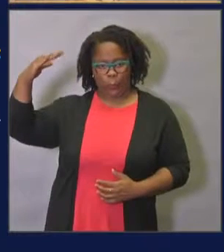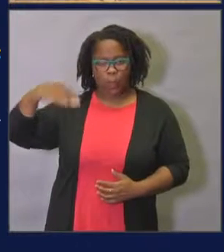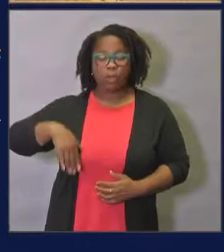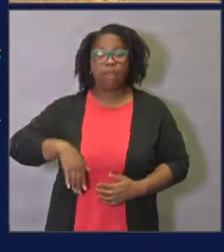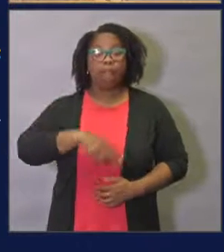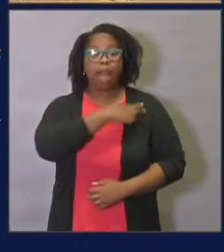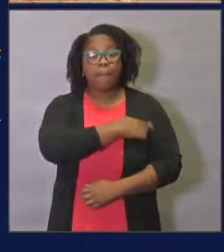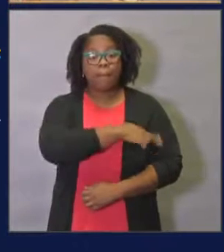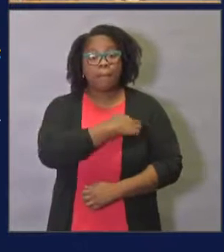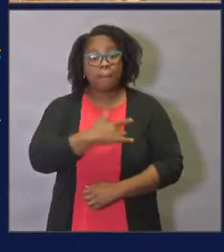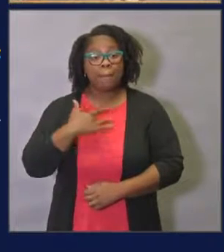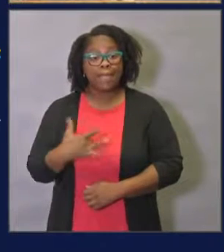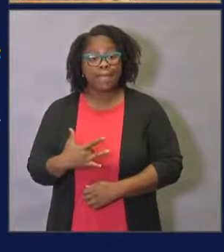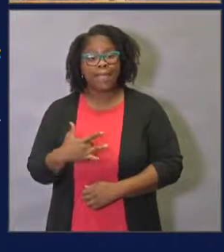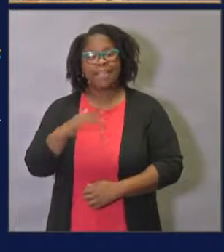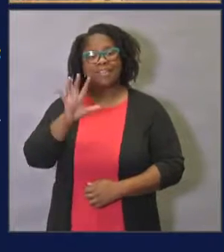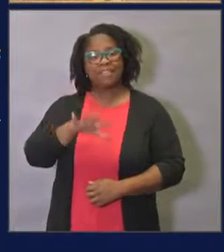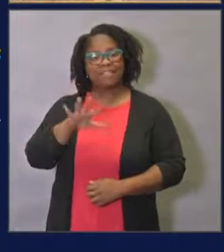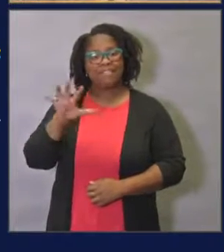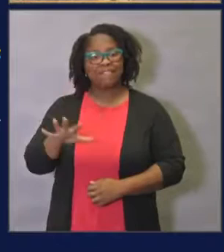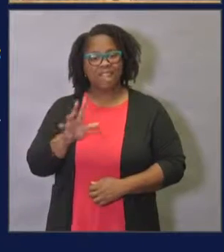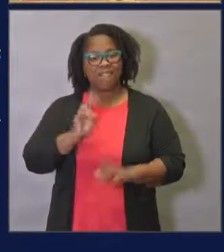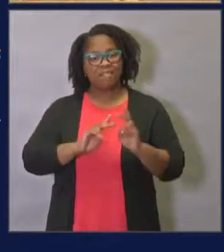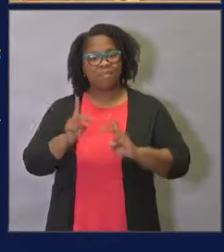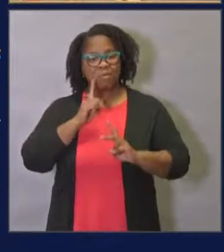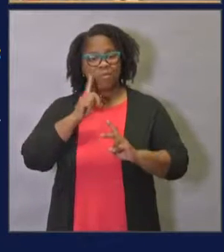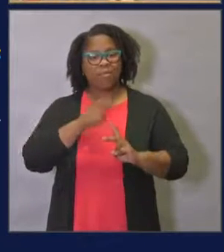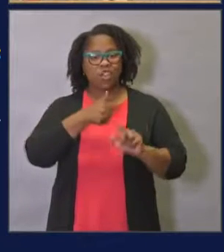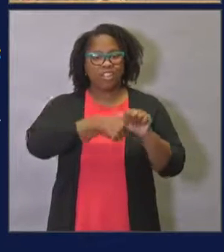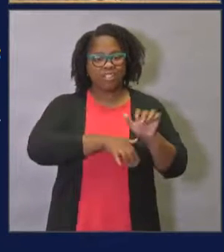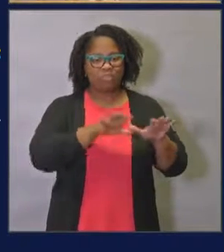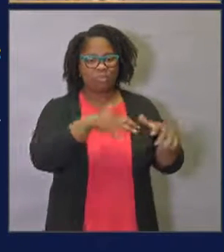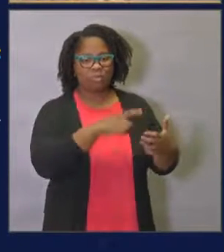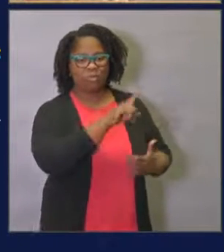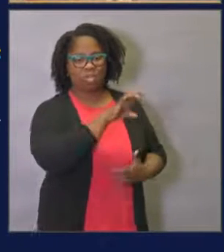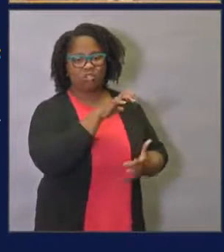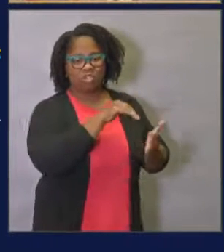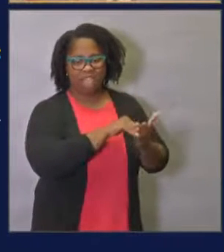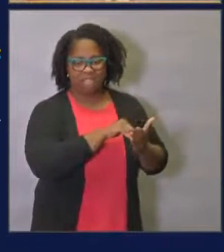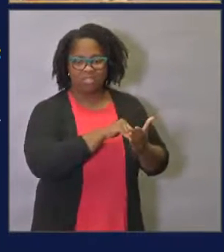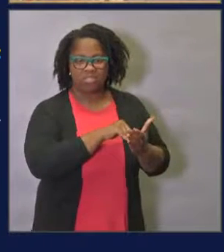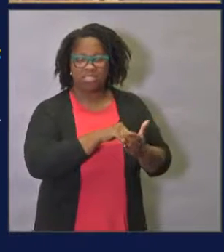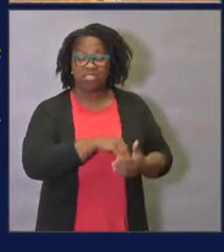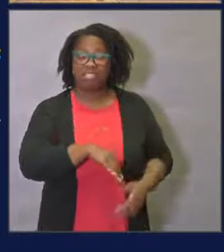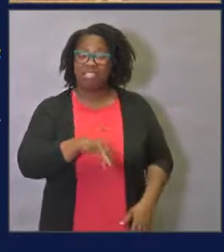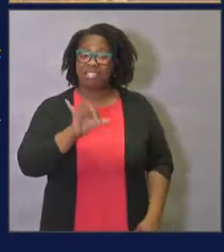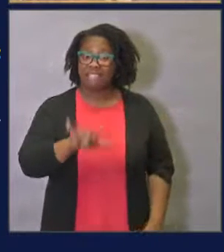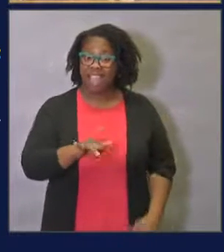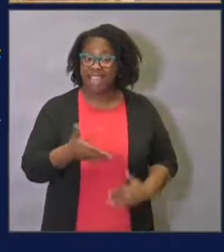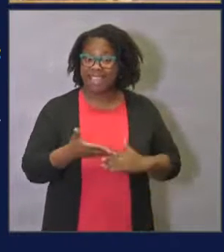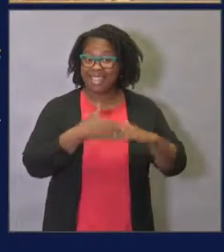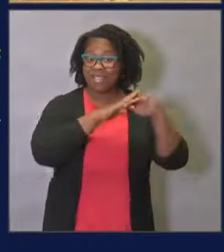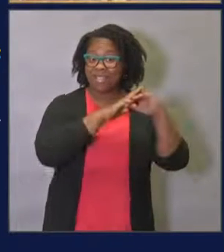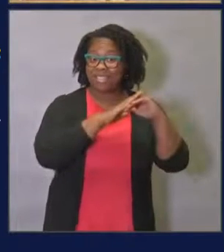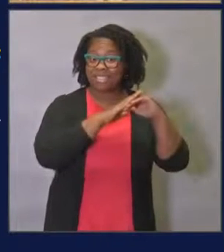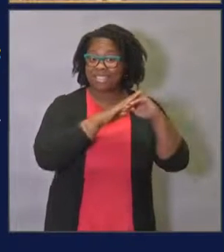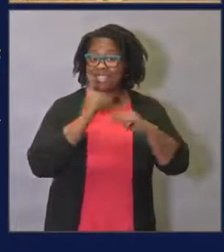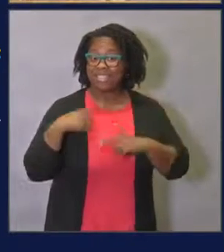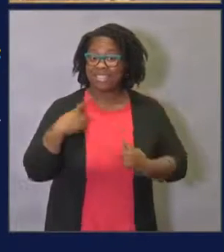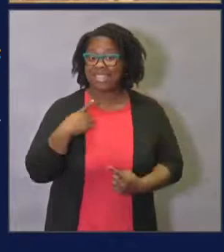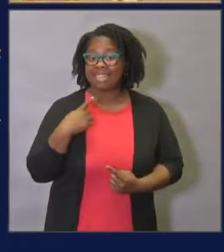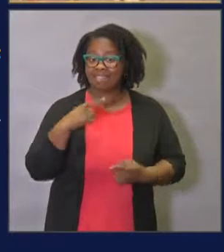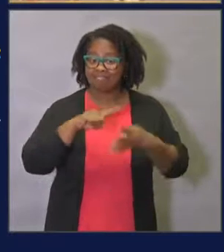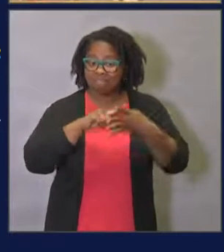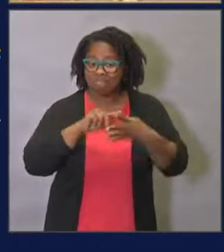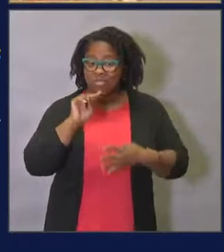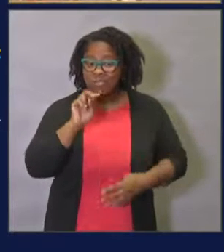rate of 55 hospitalizations per 100,000 people. It's a 358% increase since early November,